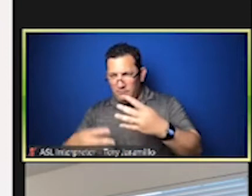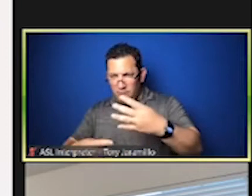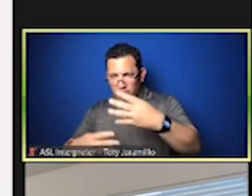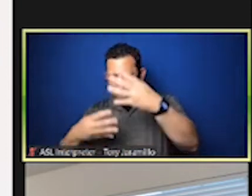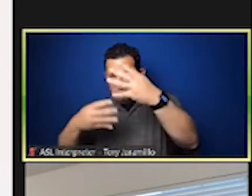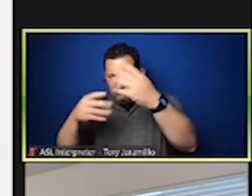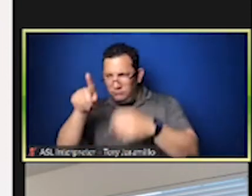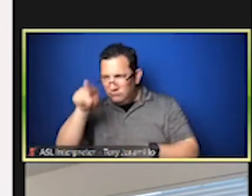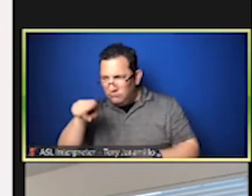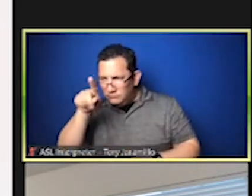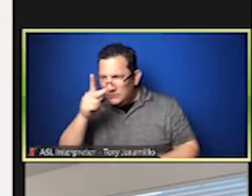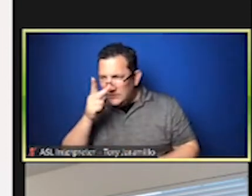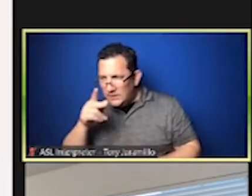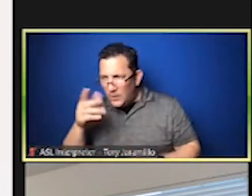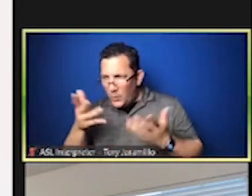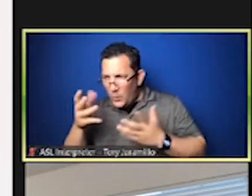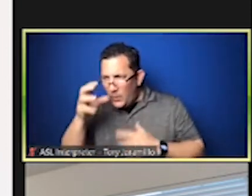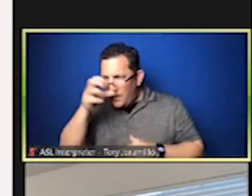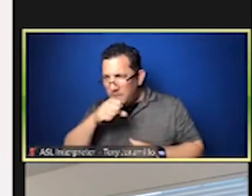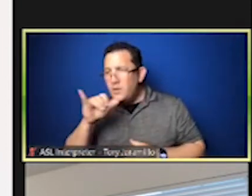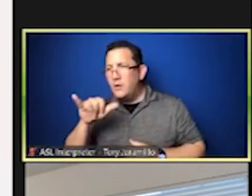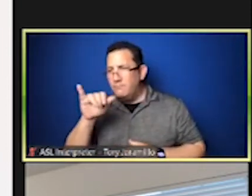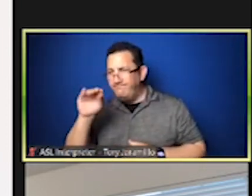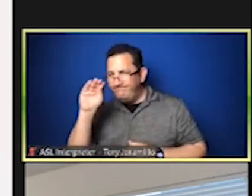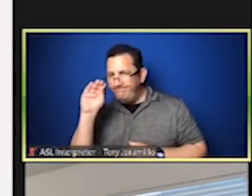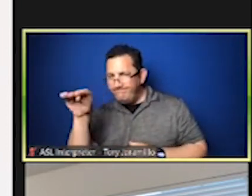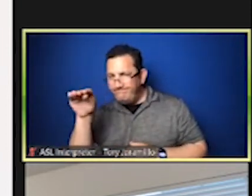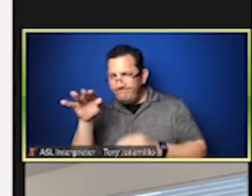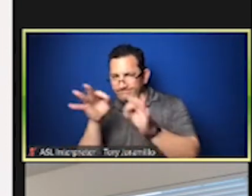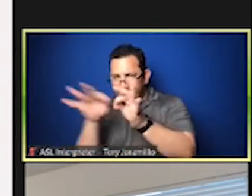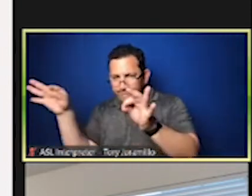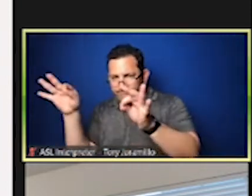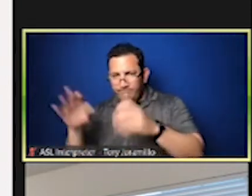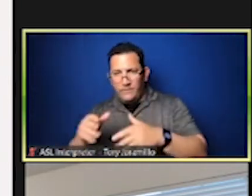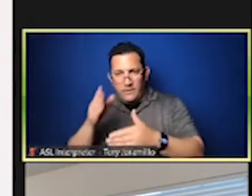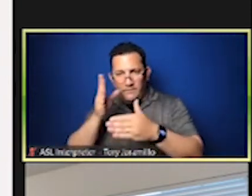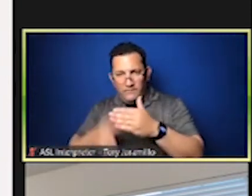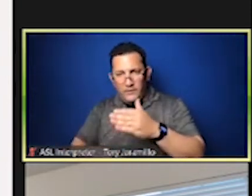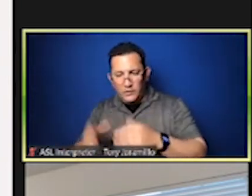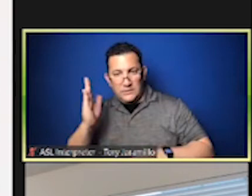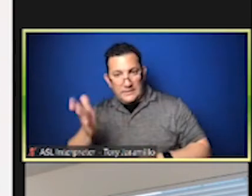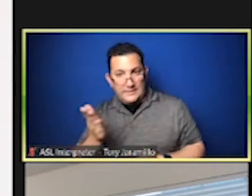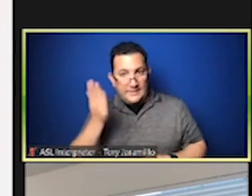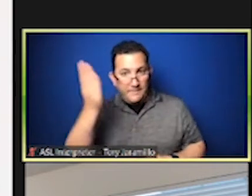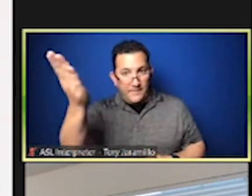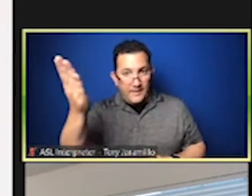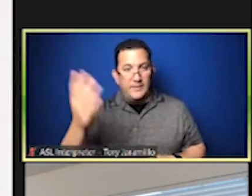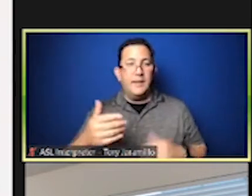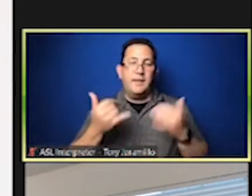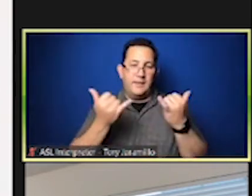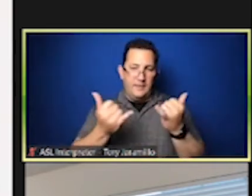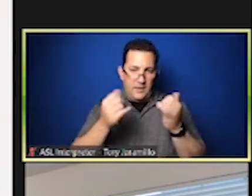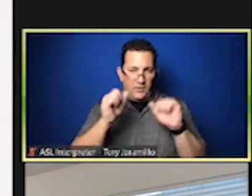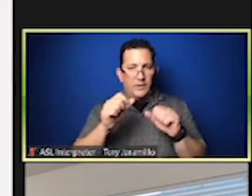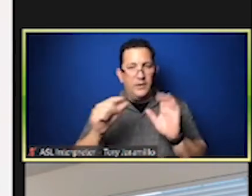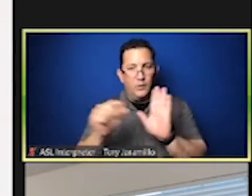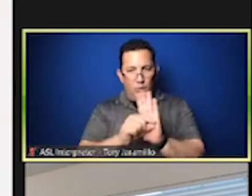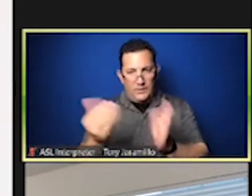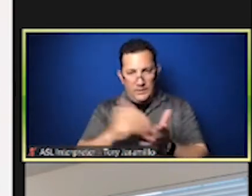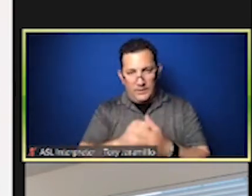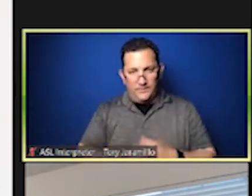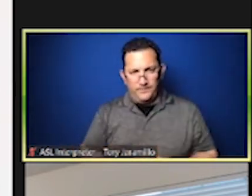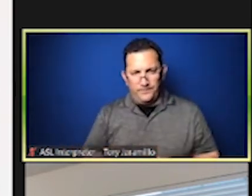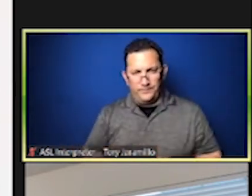add whatever was missing, and then turn it in again. The grades tab only shows the big picture of